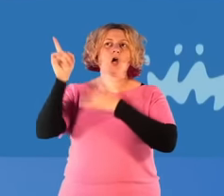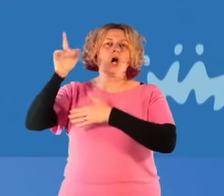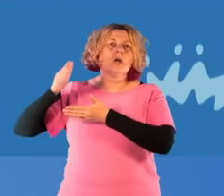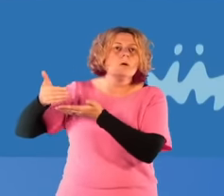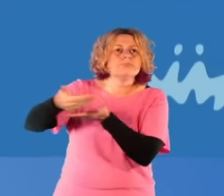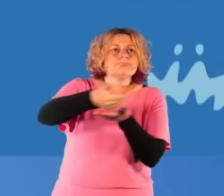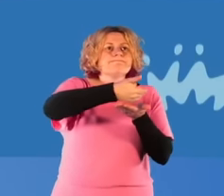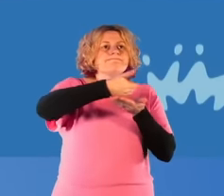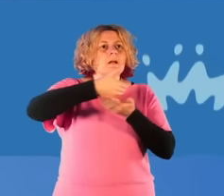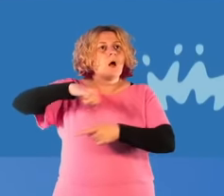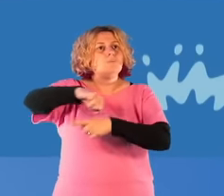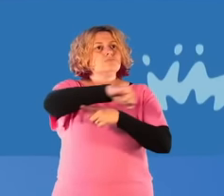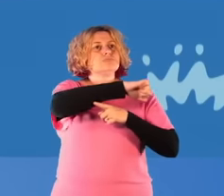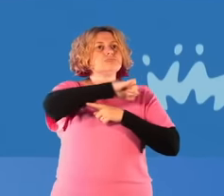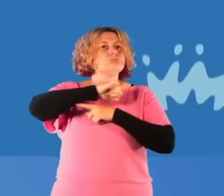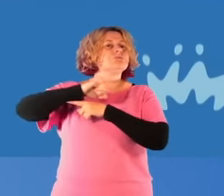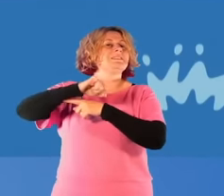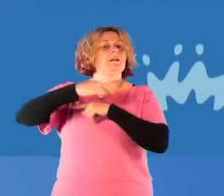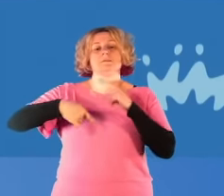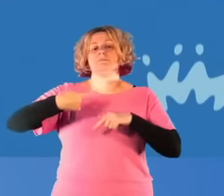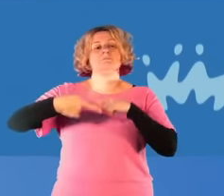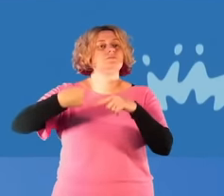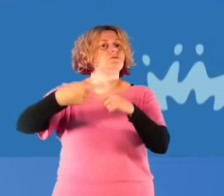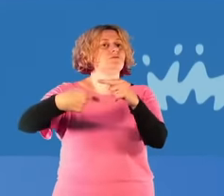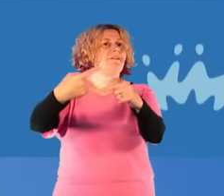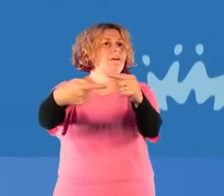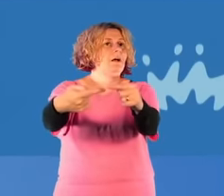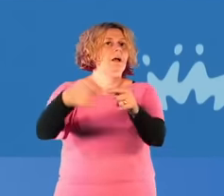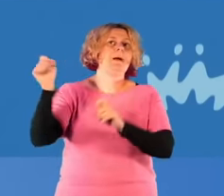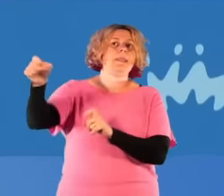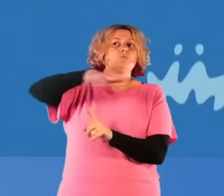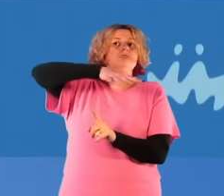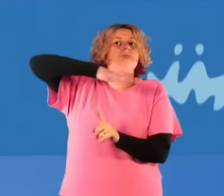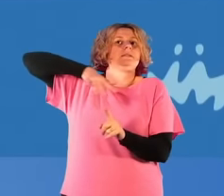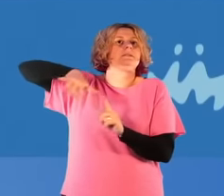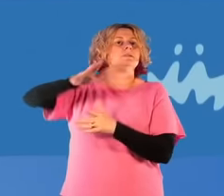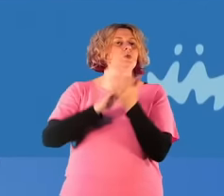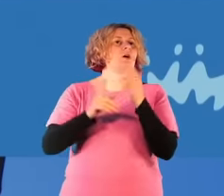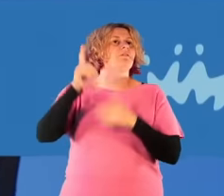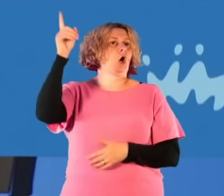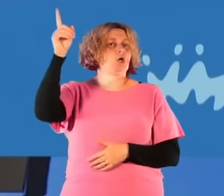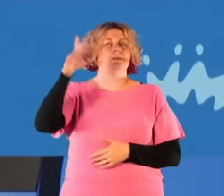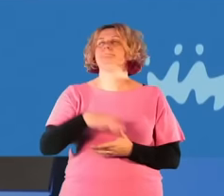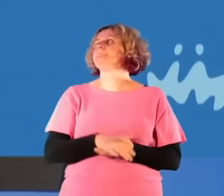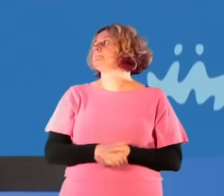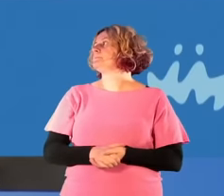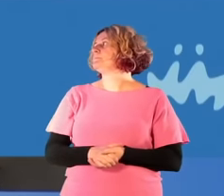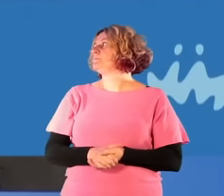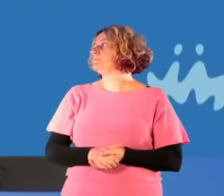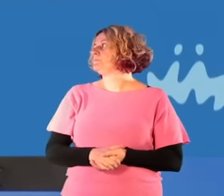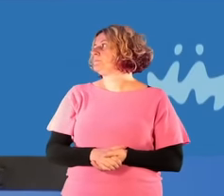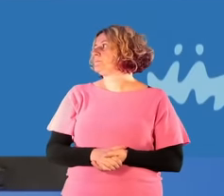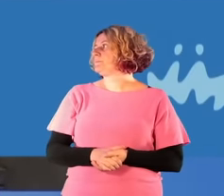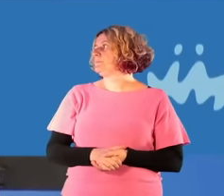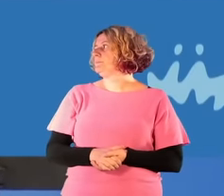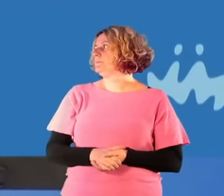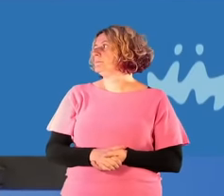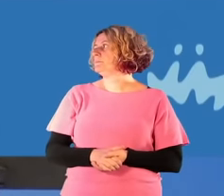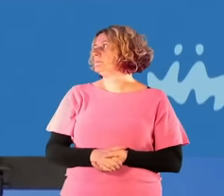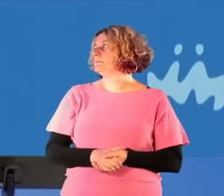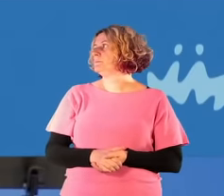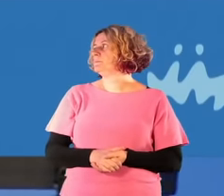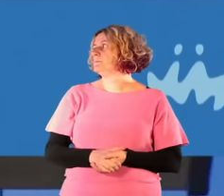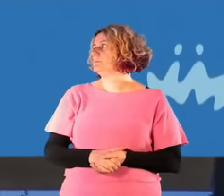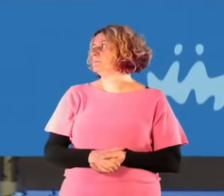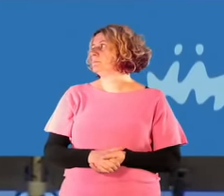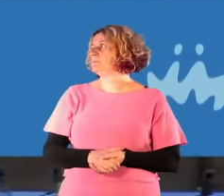Forever and ever protected by the presence of God. The Greek there is quite interesting. The one sitting on the throne